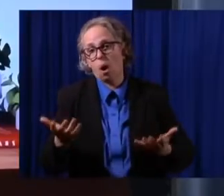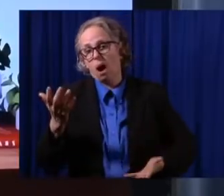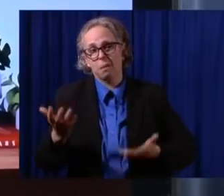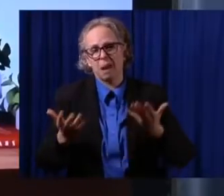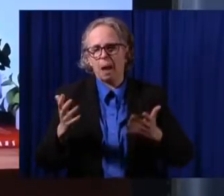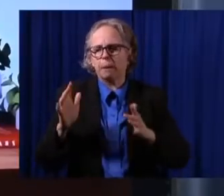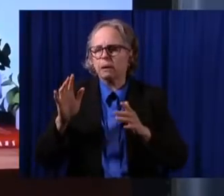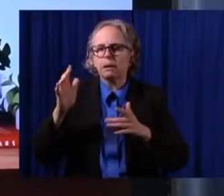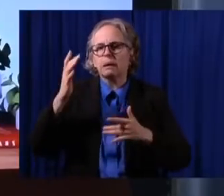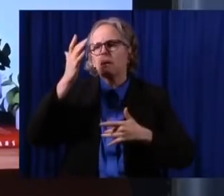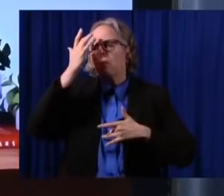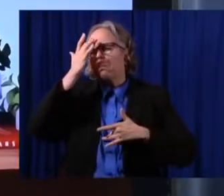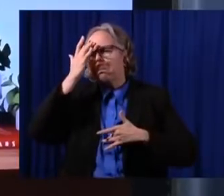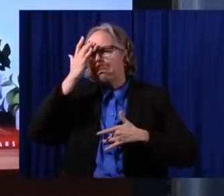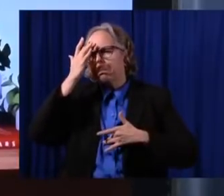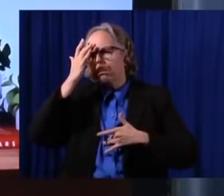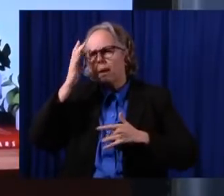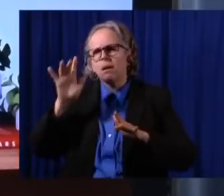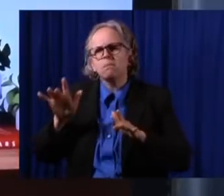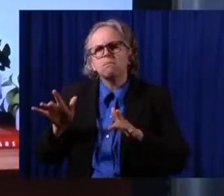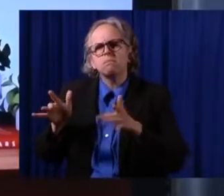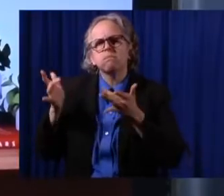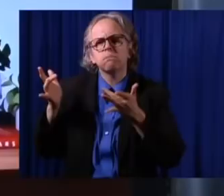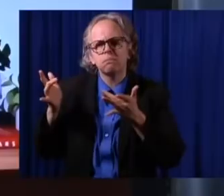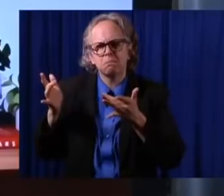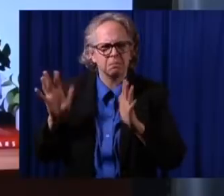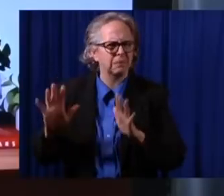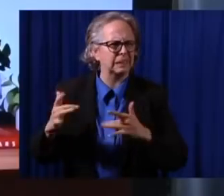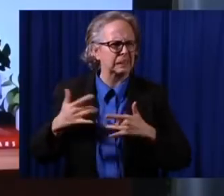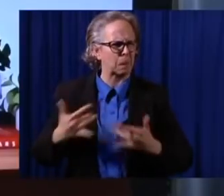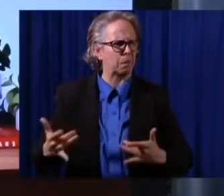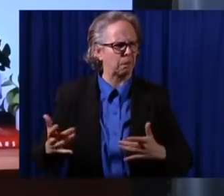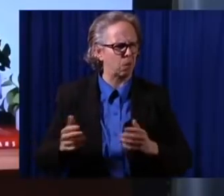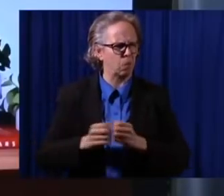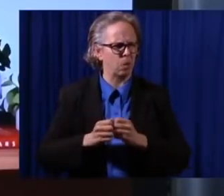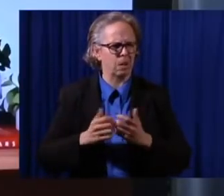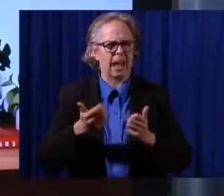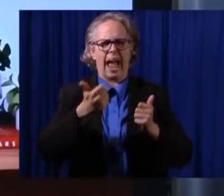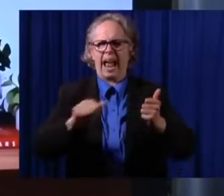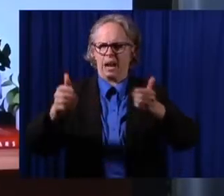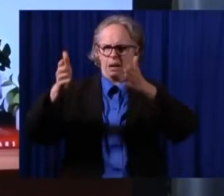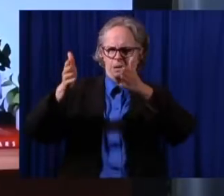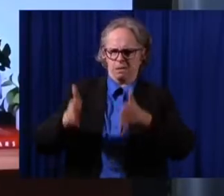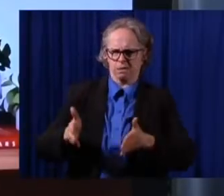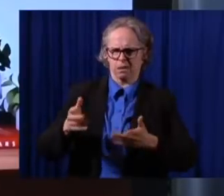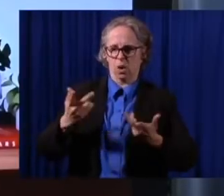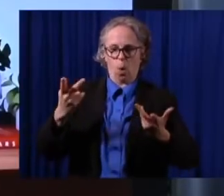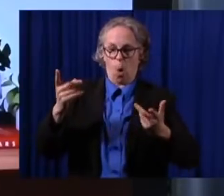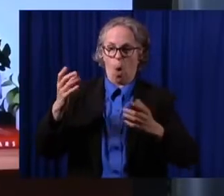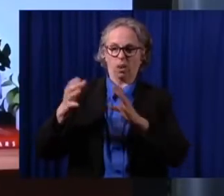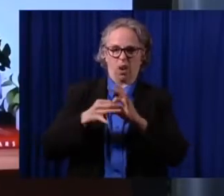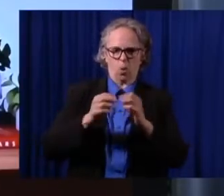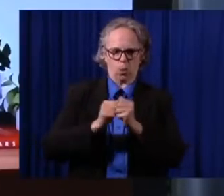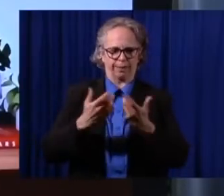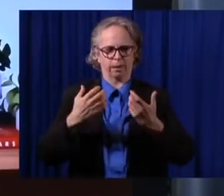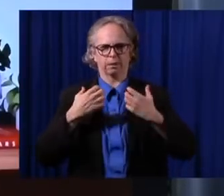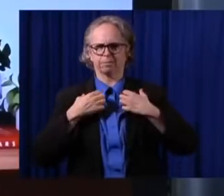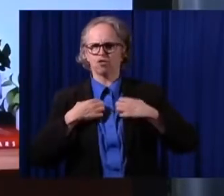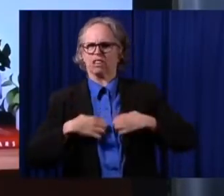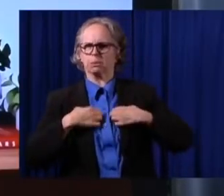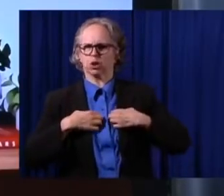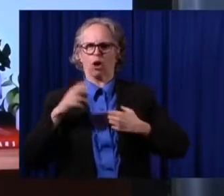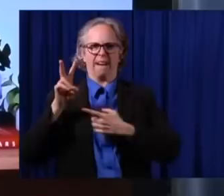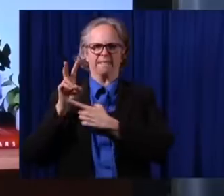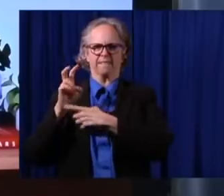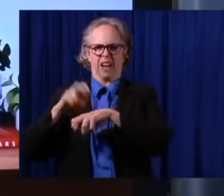very minimal symptoms, which is typical for kids with respiratory viruses. And certainly, even with some of this new data